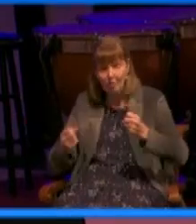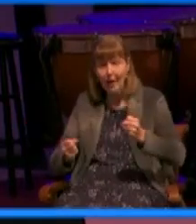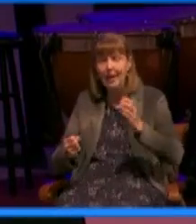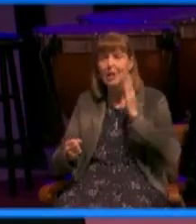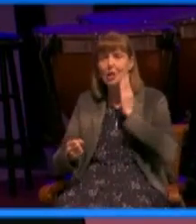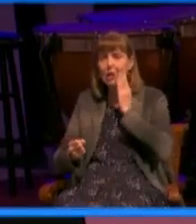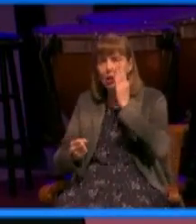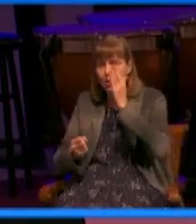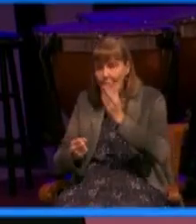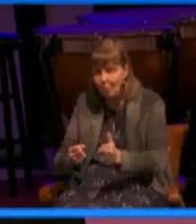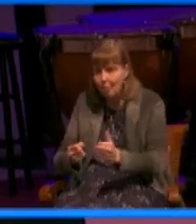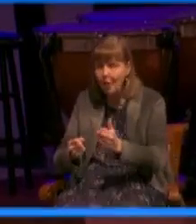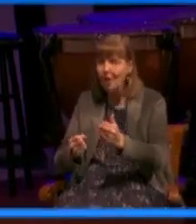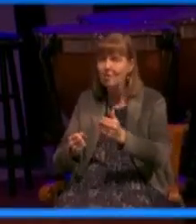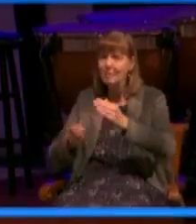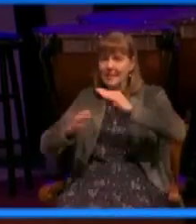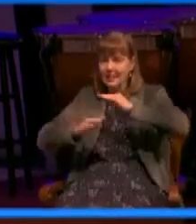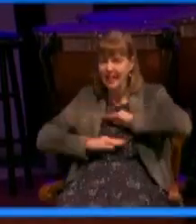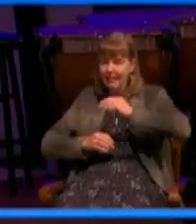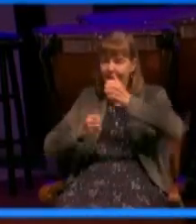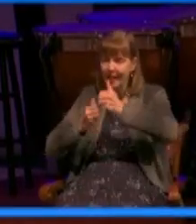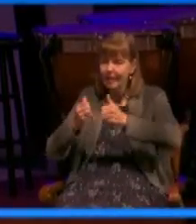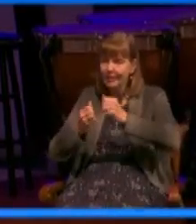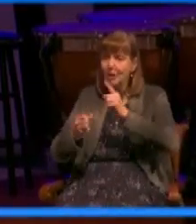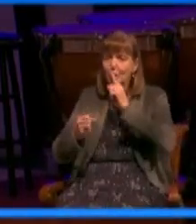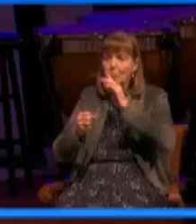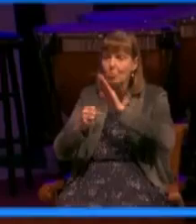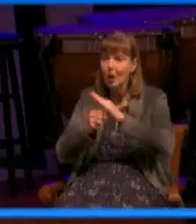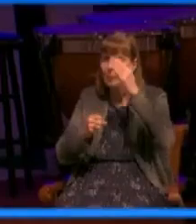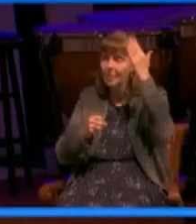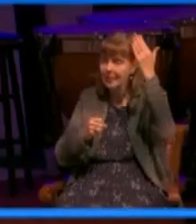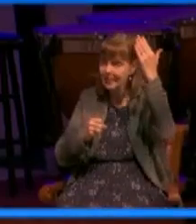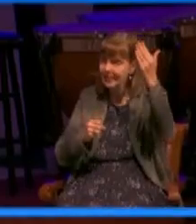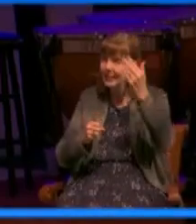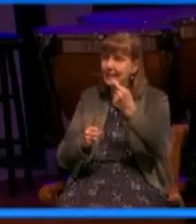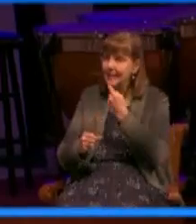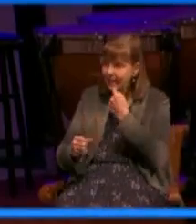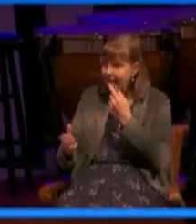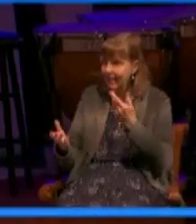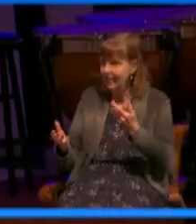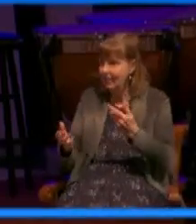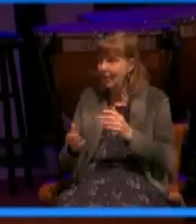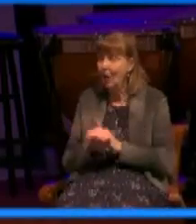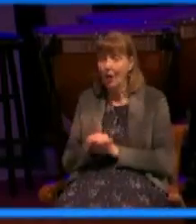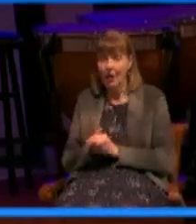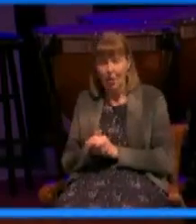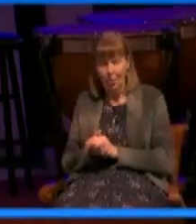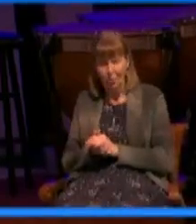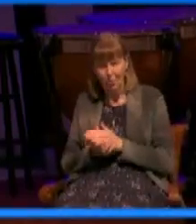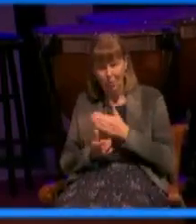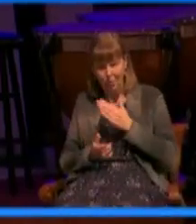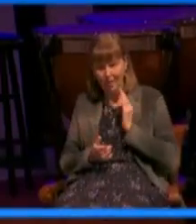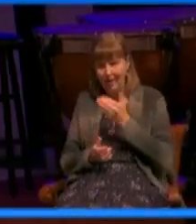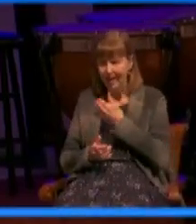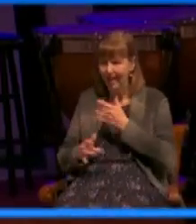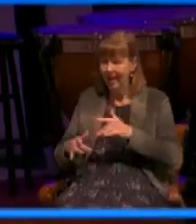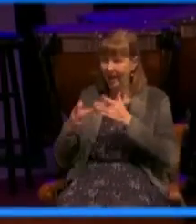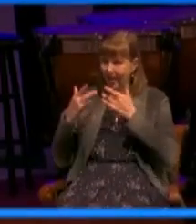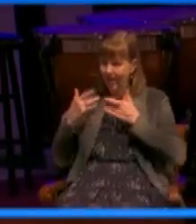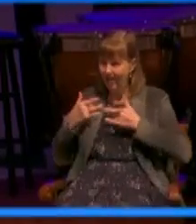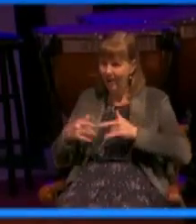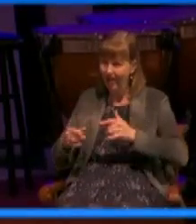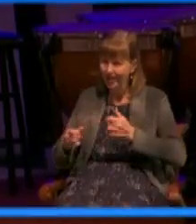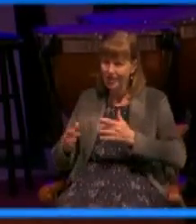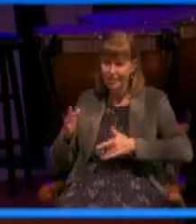single promise he has given us. What joy can fill our hearts? What worry can be cast away when we